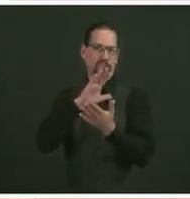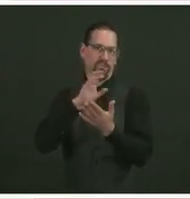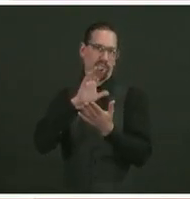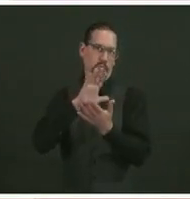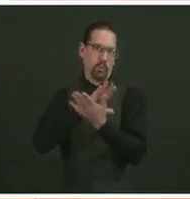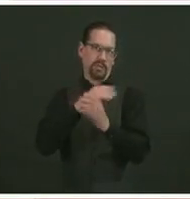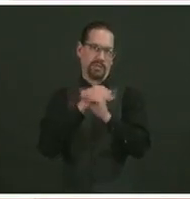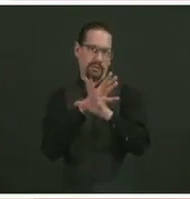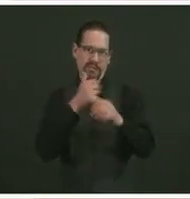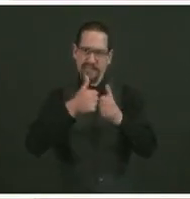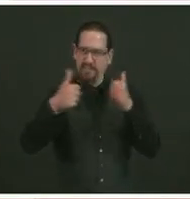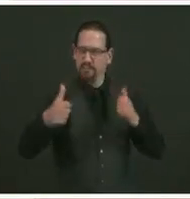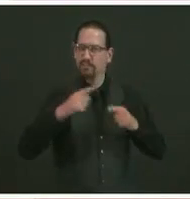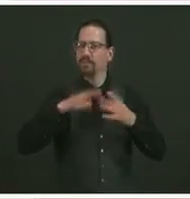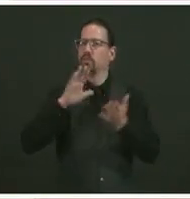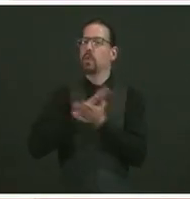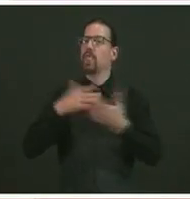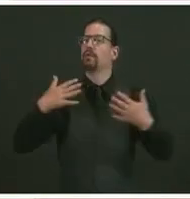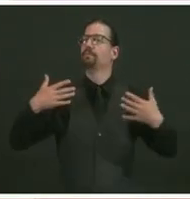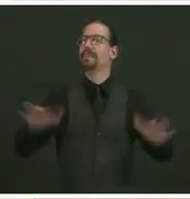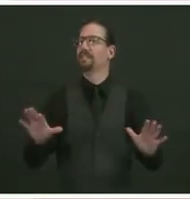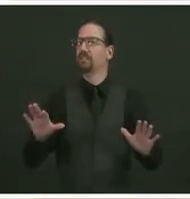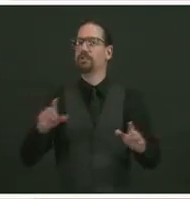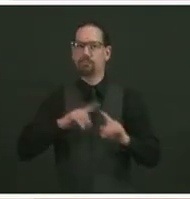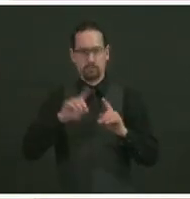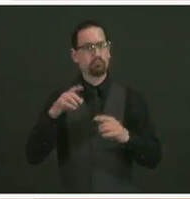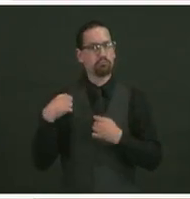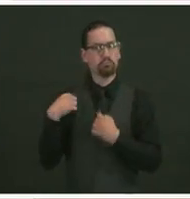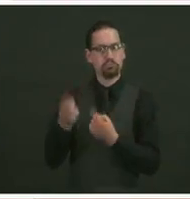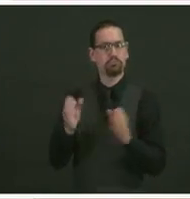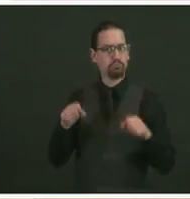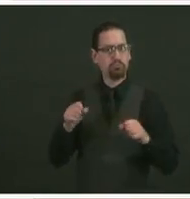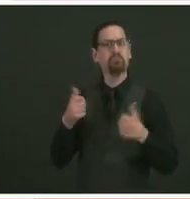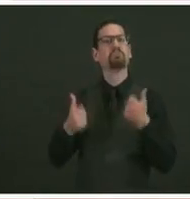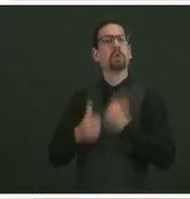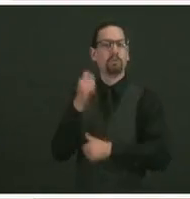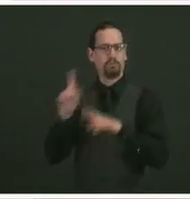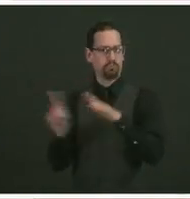yes, the short answer is yes. You know, attendance, grades, curriculum,